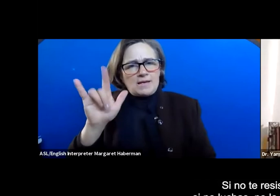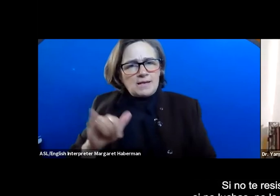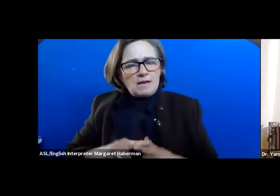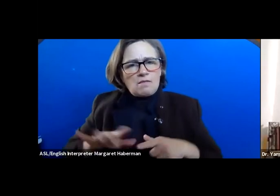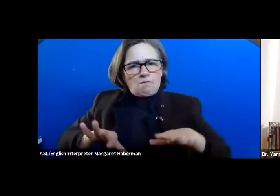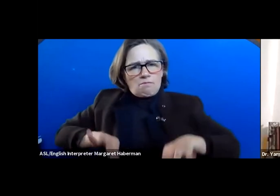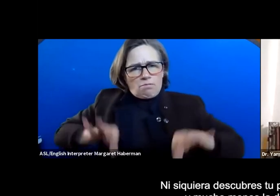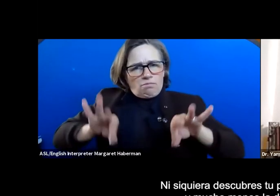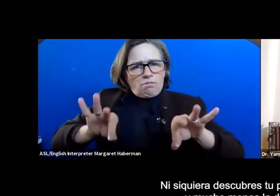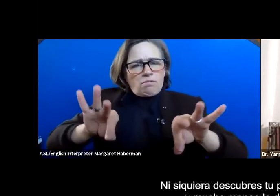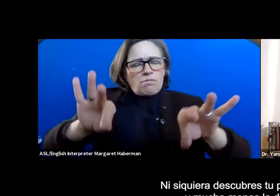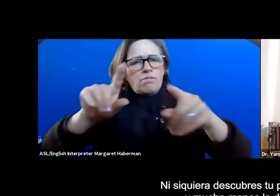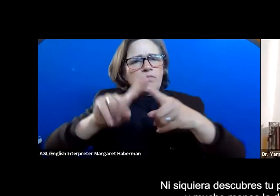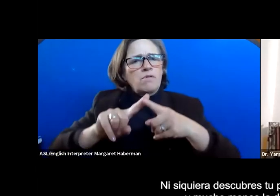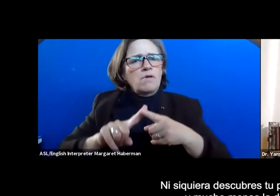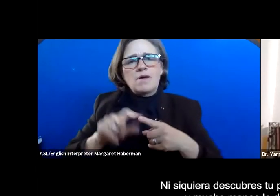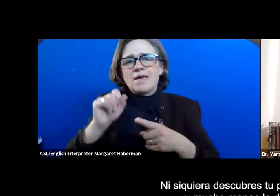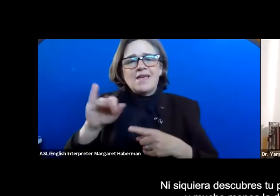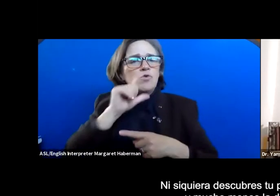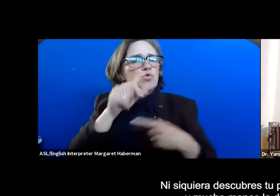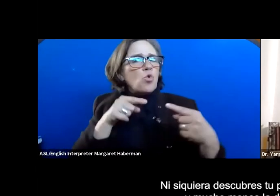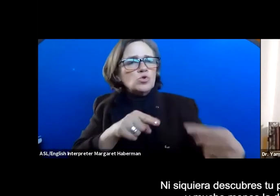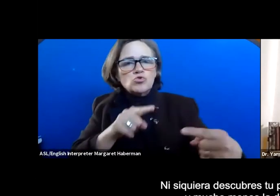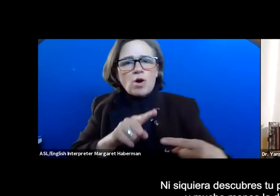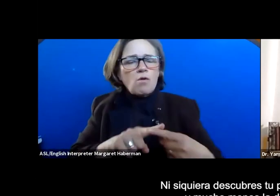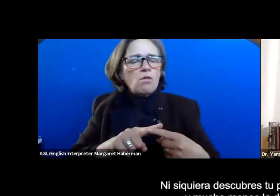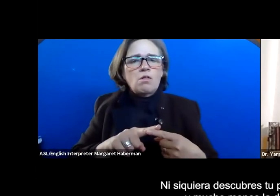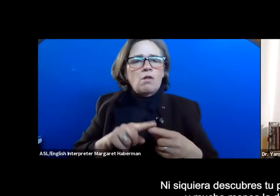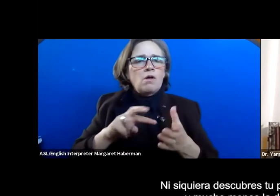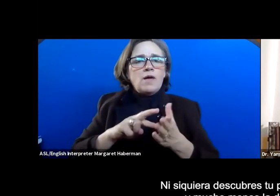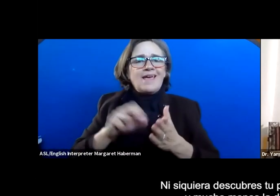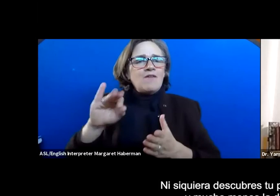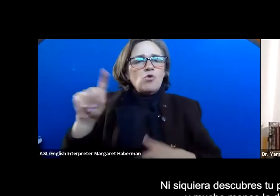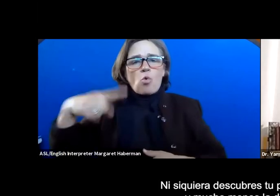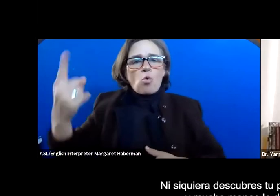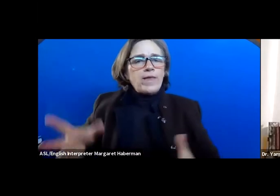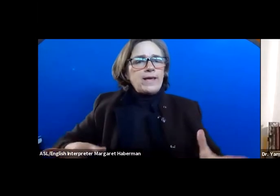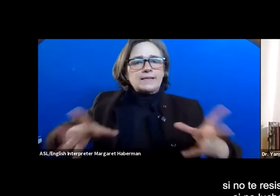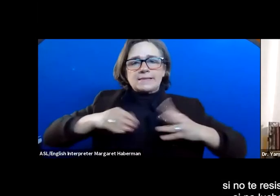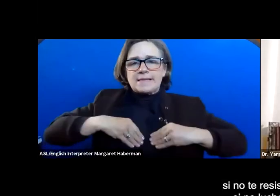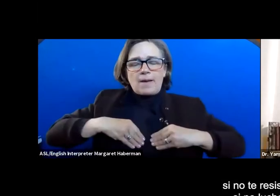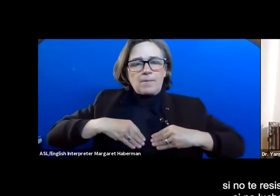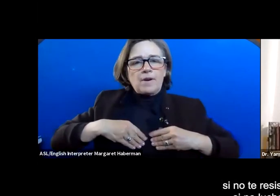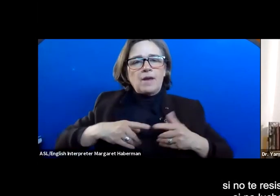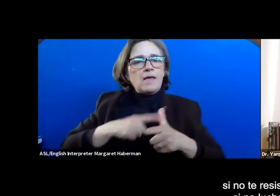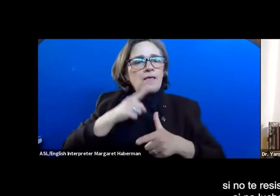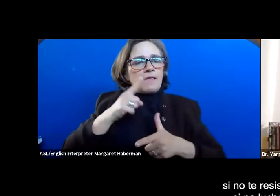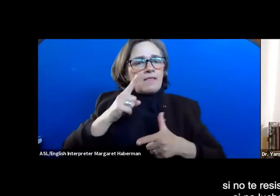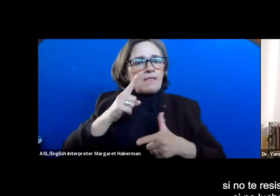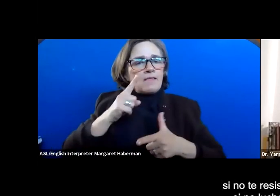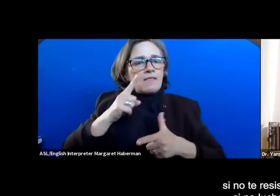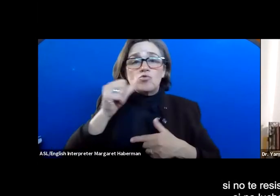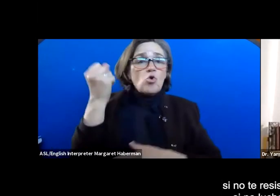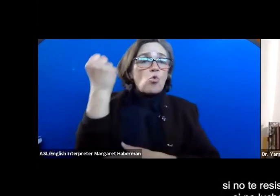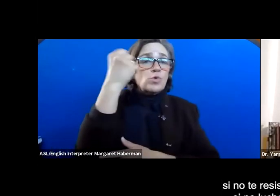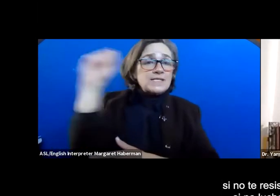it. You don't even discover your own humanity, much less that of others, if you don't resist,